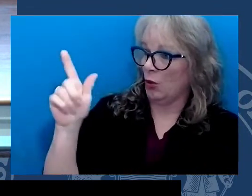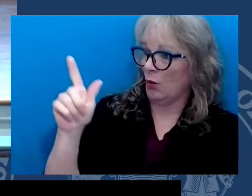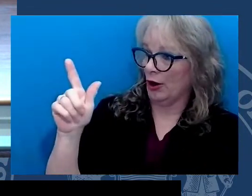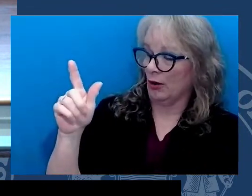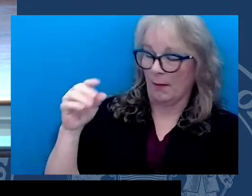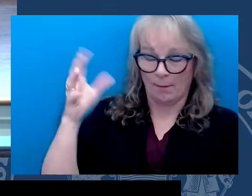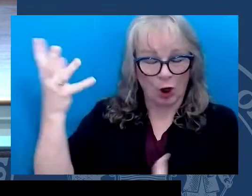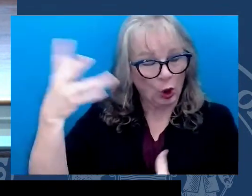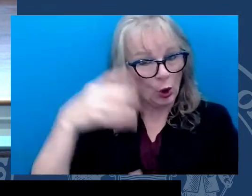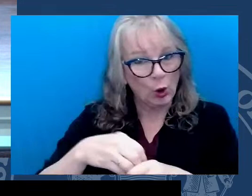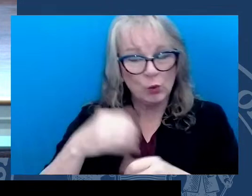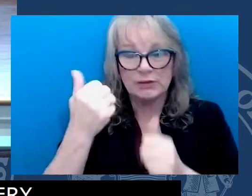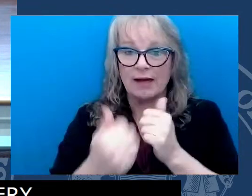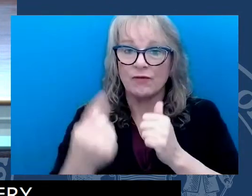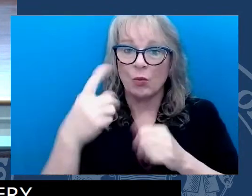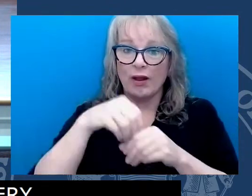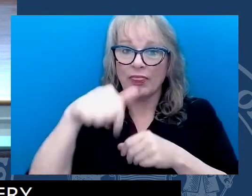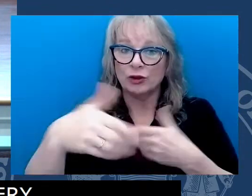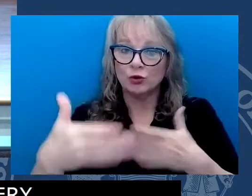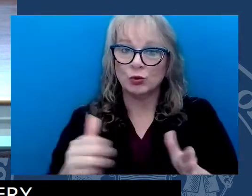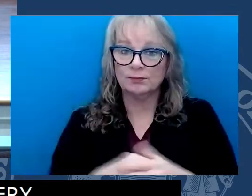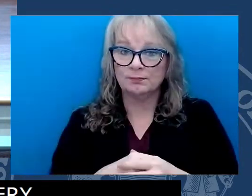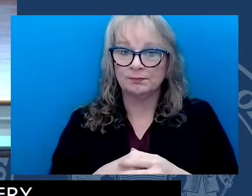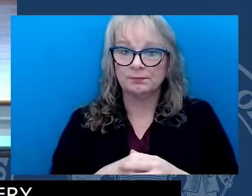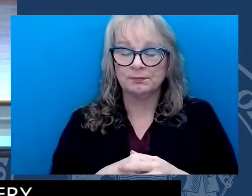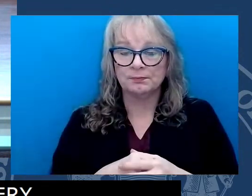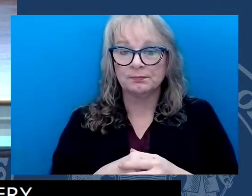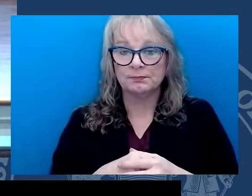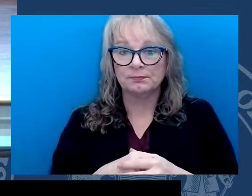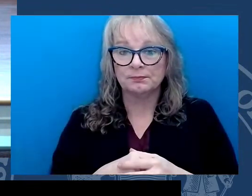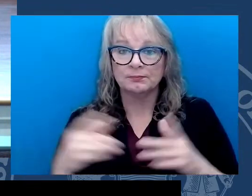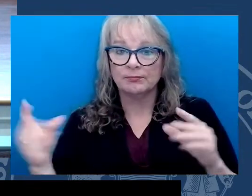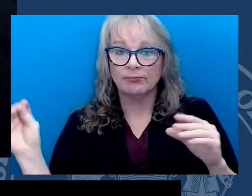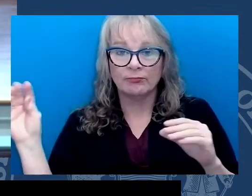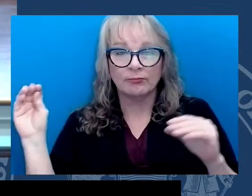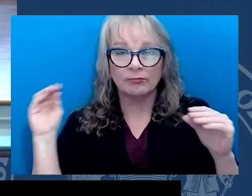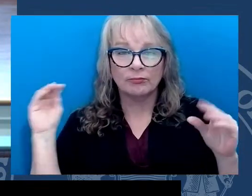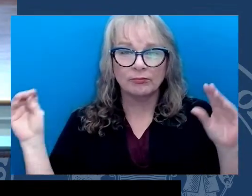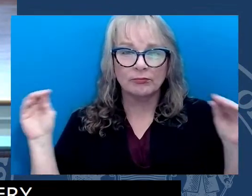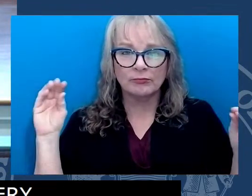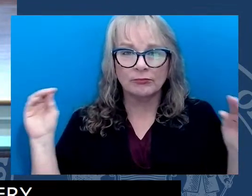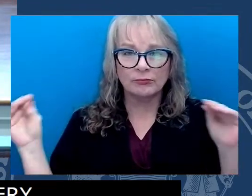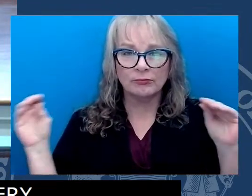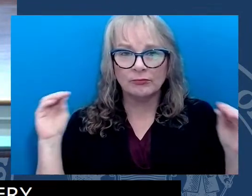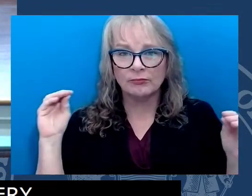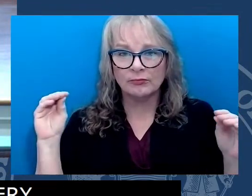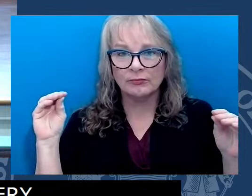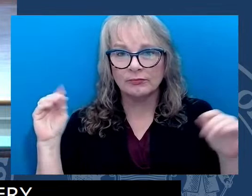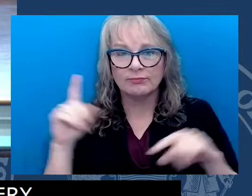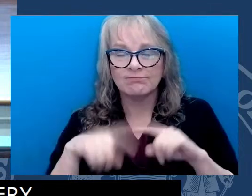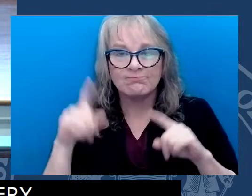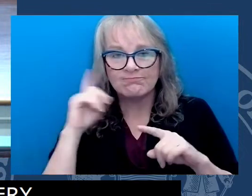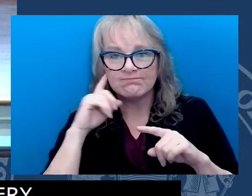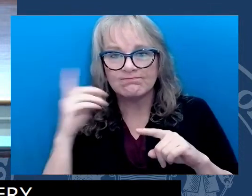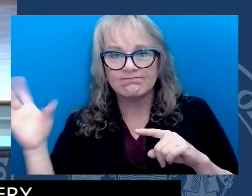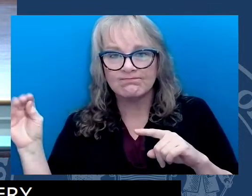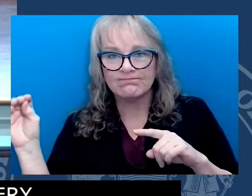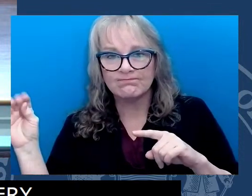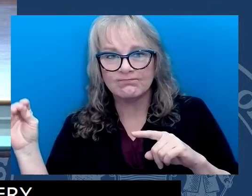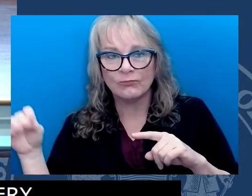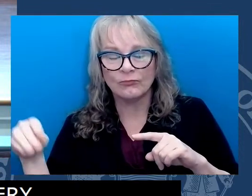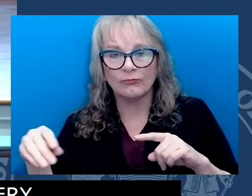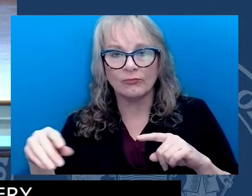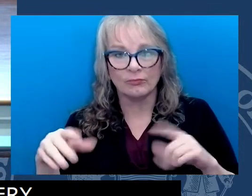anybody else. Huh? Yeah, and all the other states. Why wouldn't you just give us the best? We have That's what we're trying to